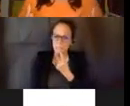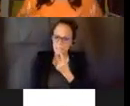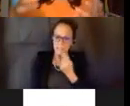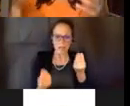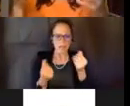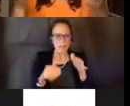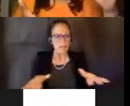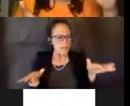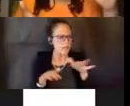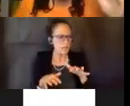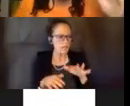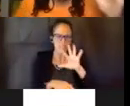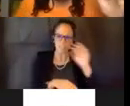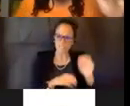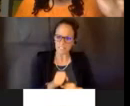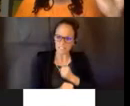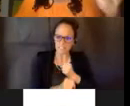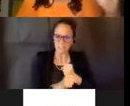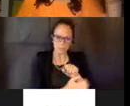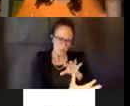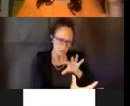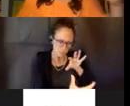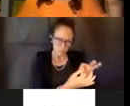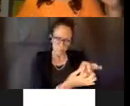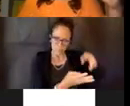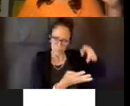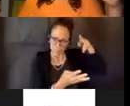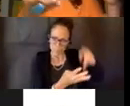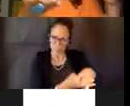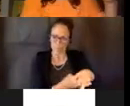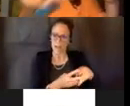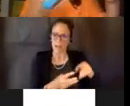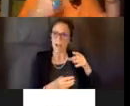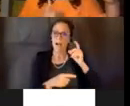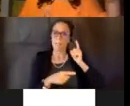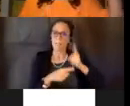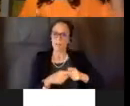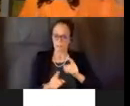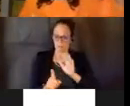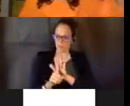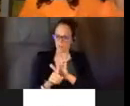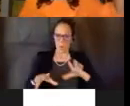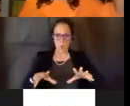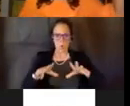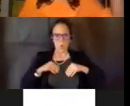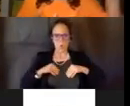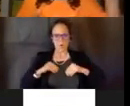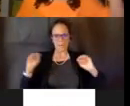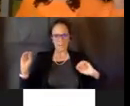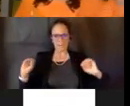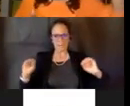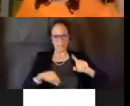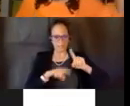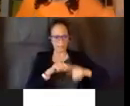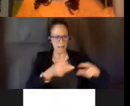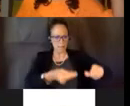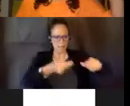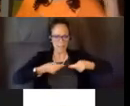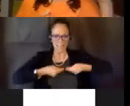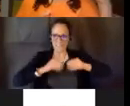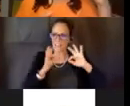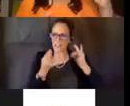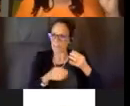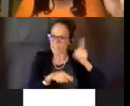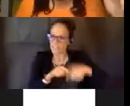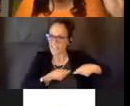go. They received a copy of a letter from one of their old neighbors from the old neighborhood, this old neighborhood you're looking at here. And I have a copy of the